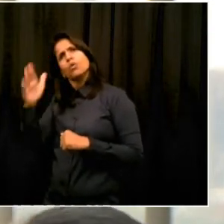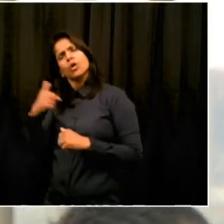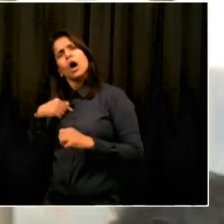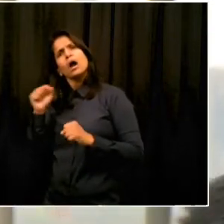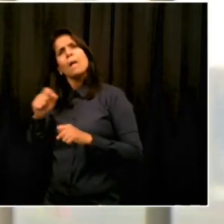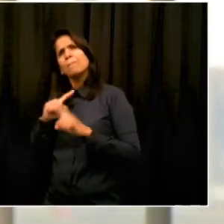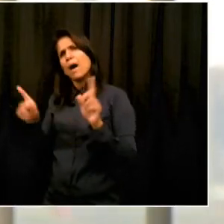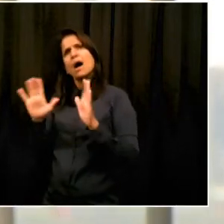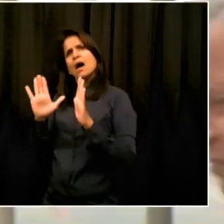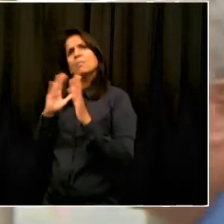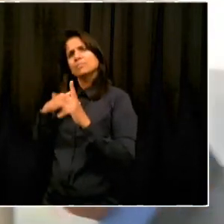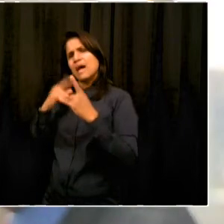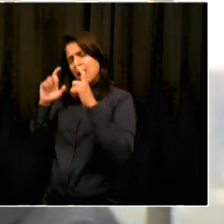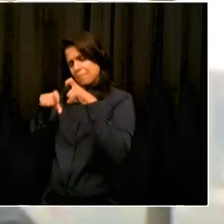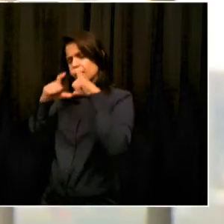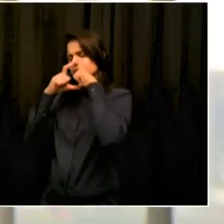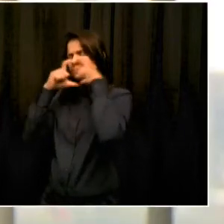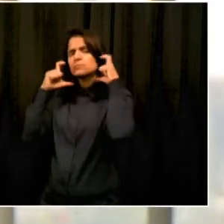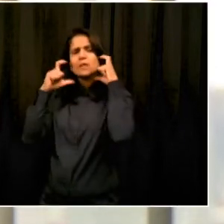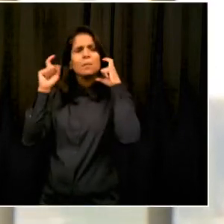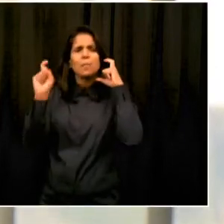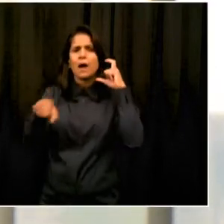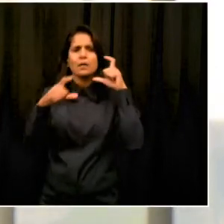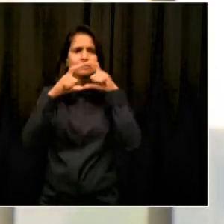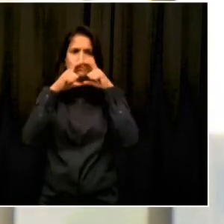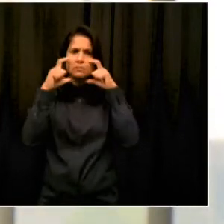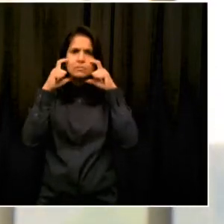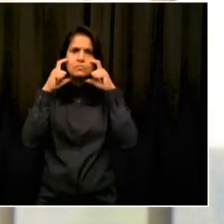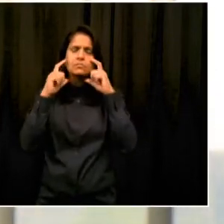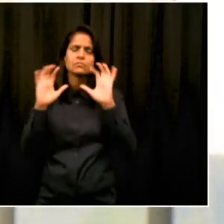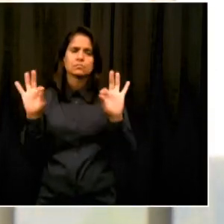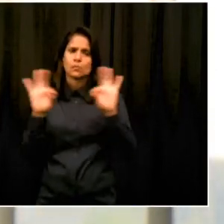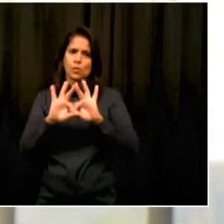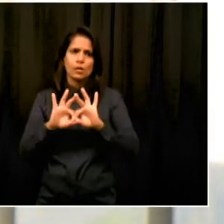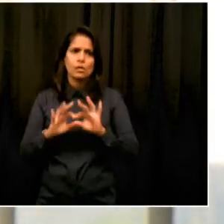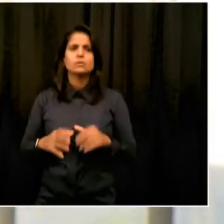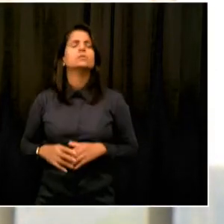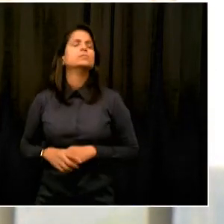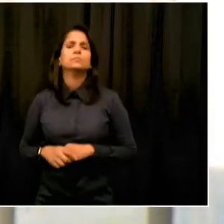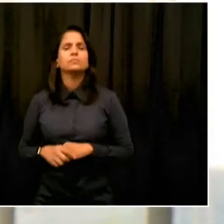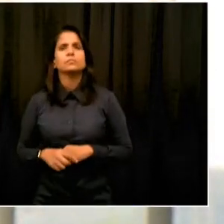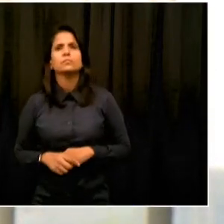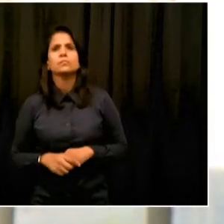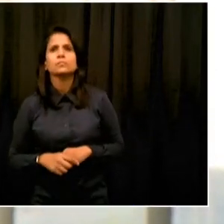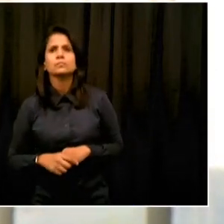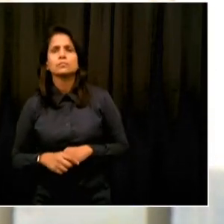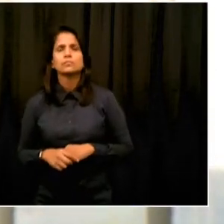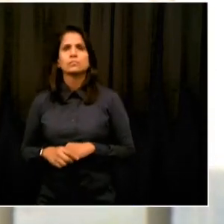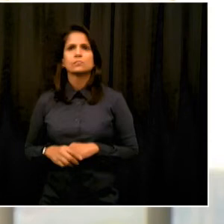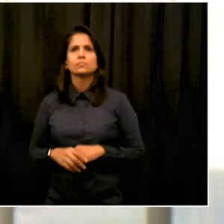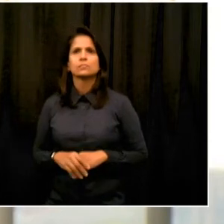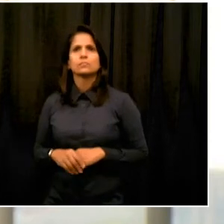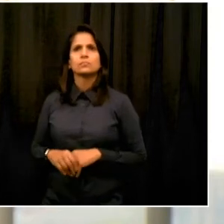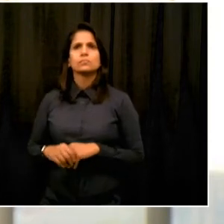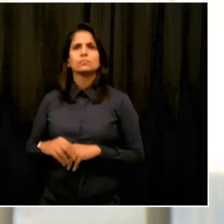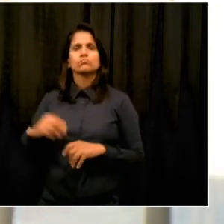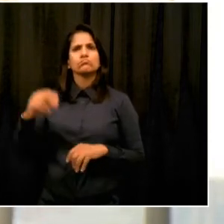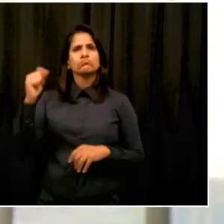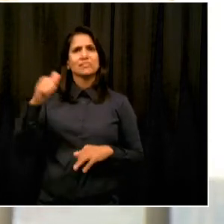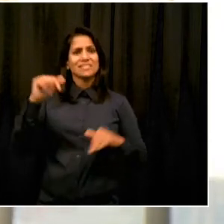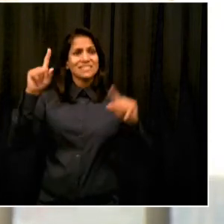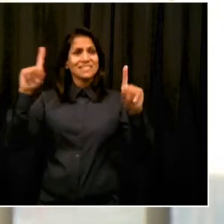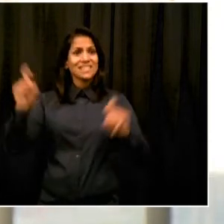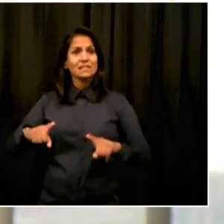you, Mr. Mayor. I was just wondering, this rapid testing, can you say more about this rapid testing competition? And are you considering rapid